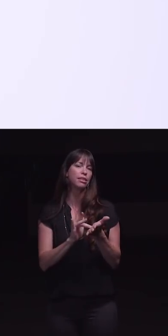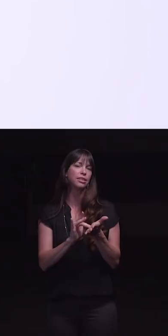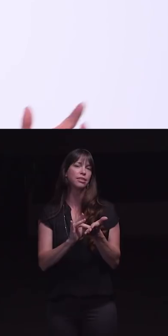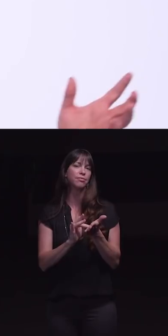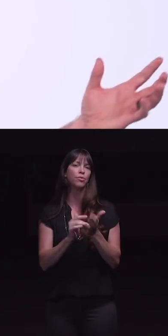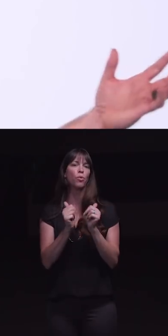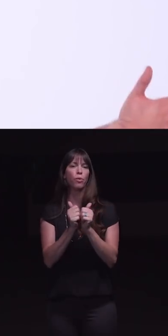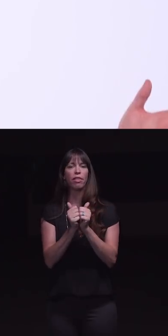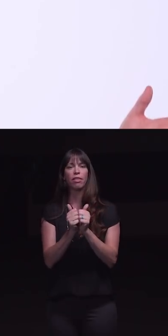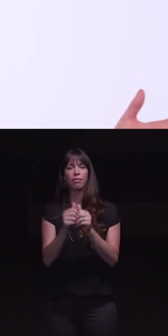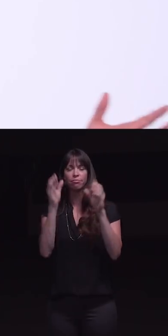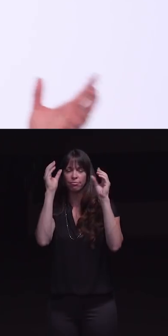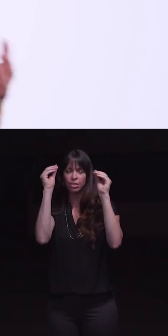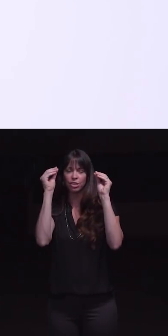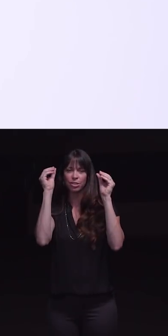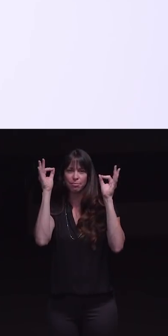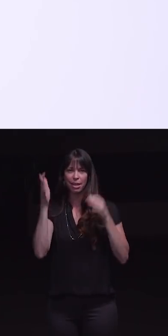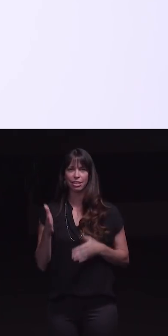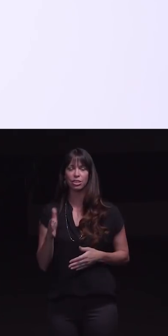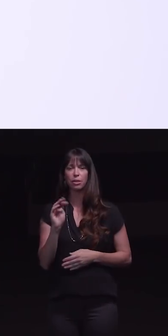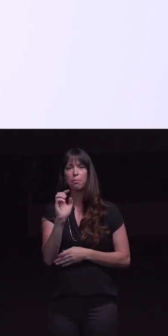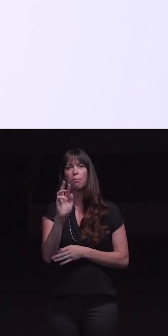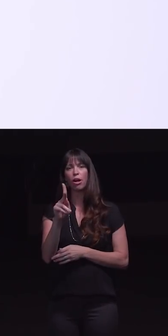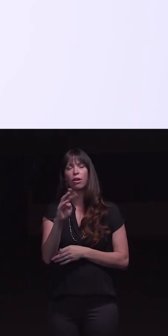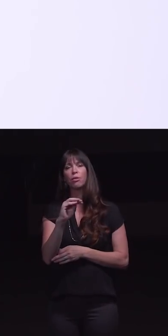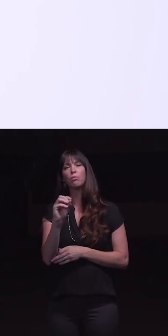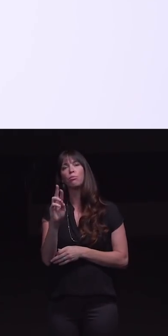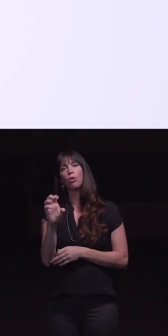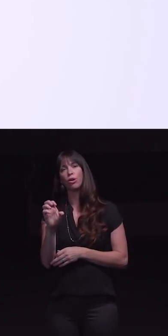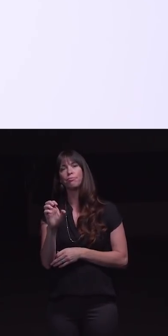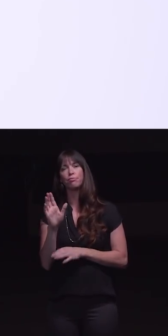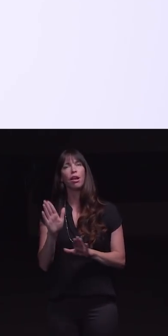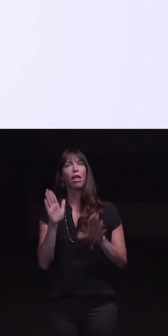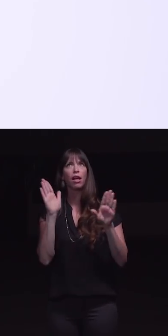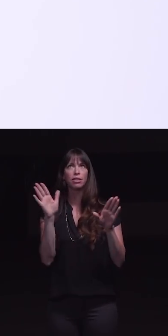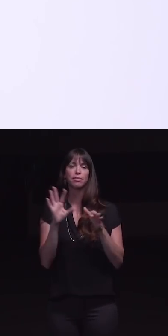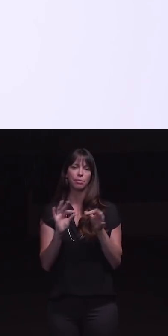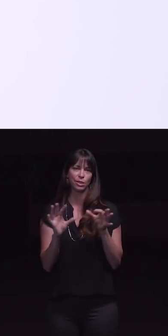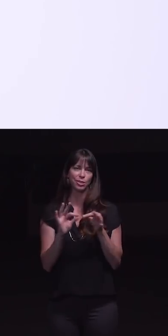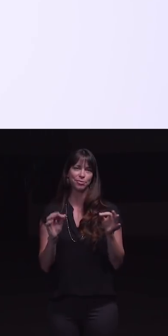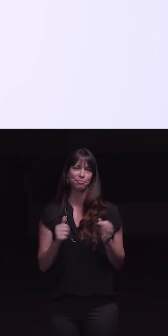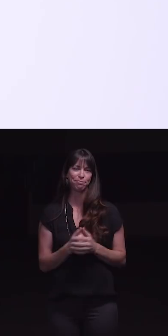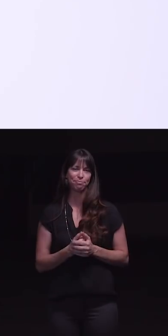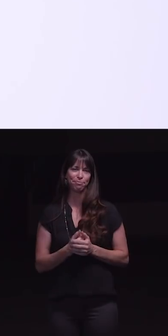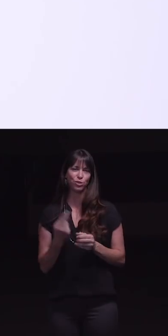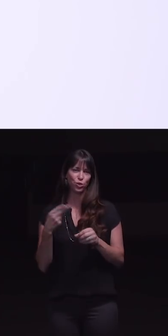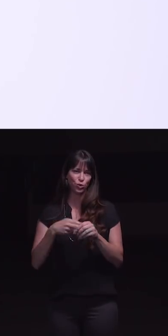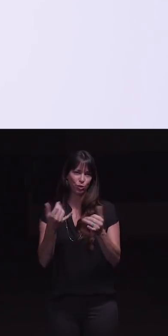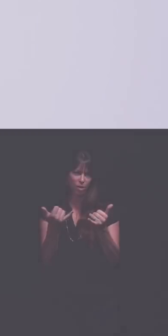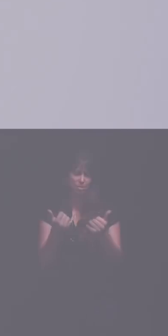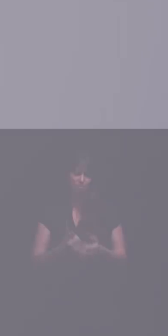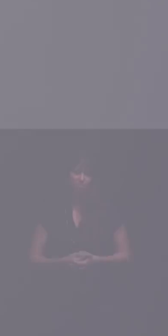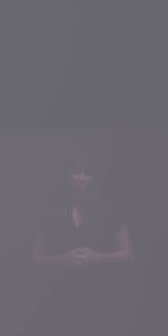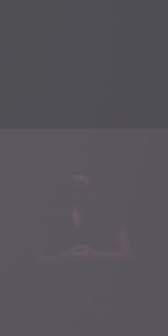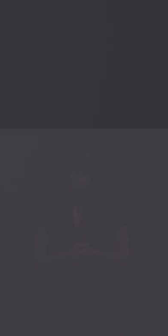Our teaching pastor, Mark Moore, is here with a message that is so good. Let's join in with him right now.